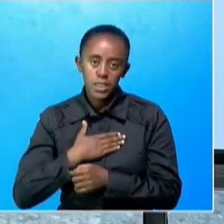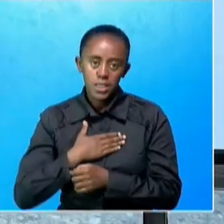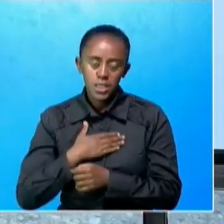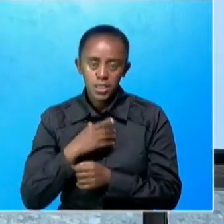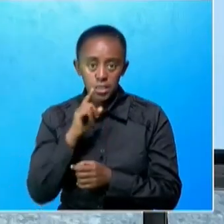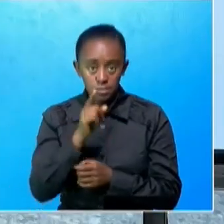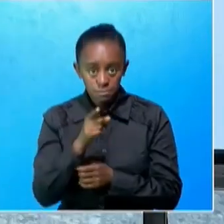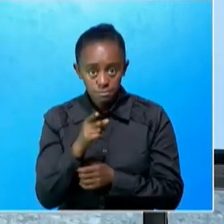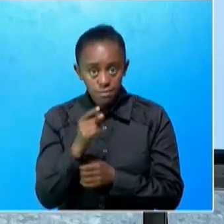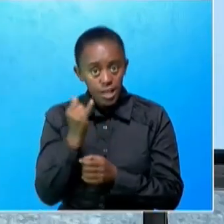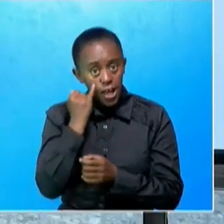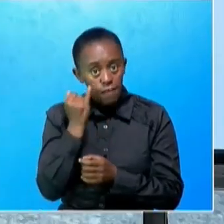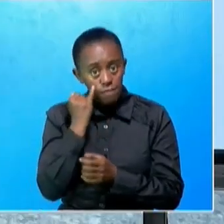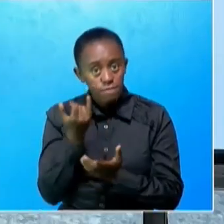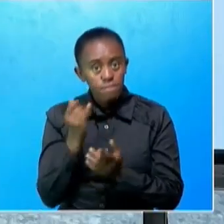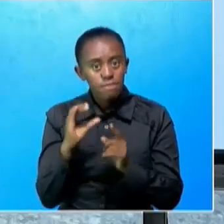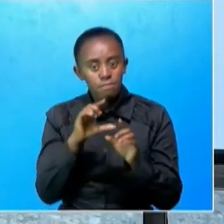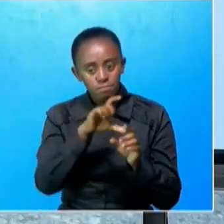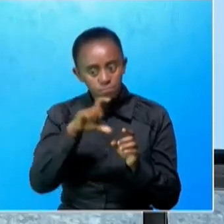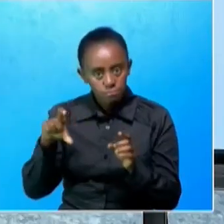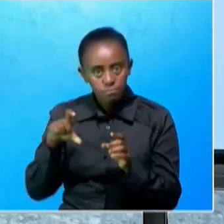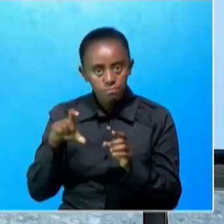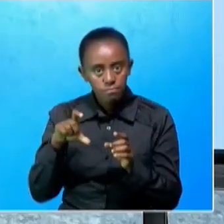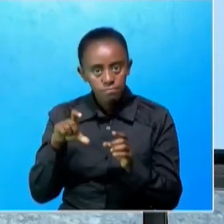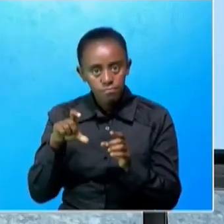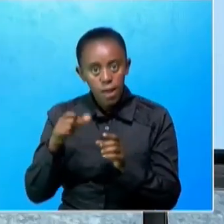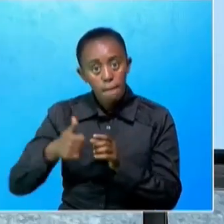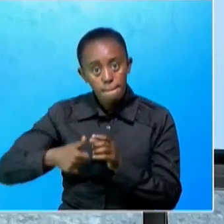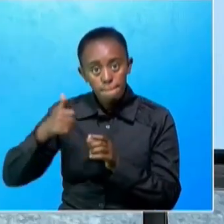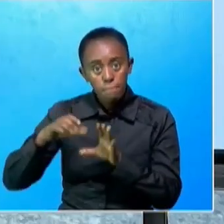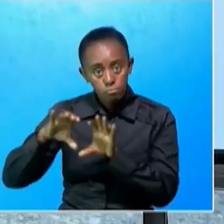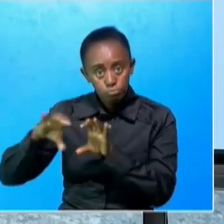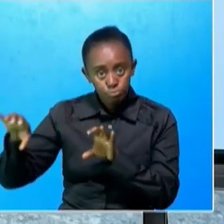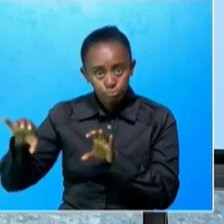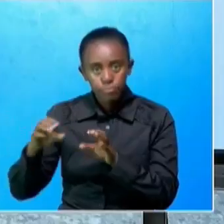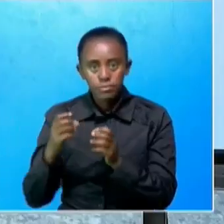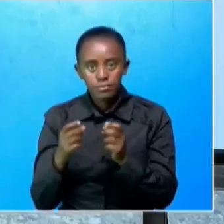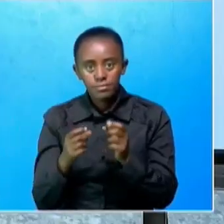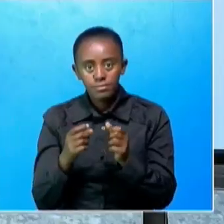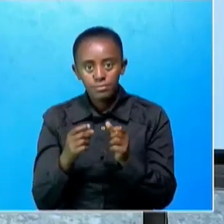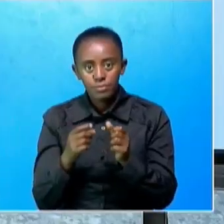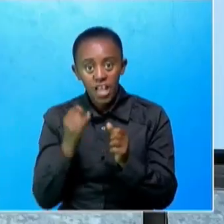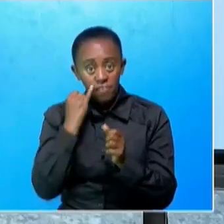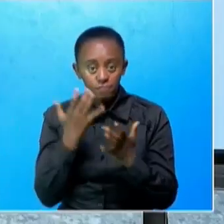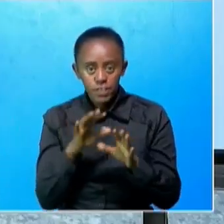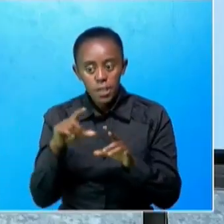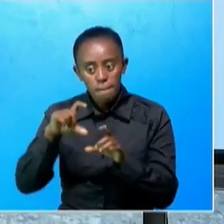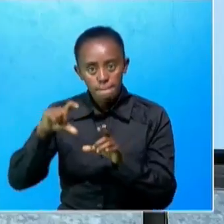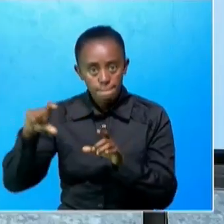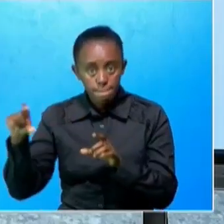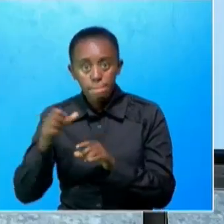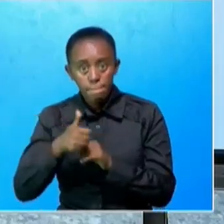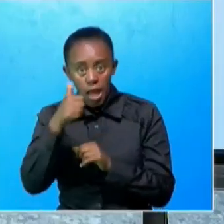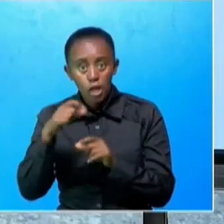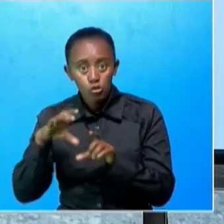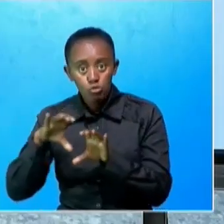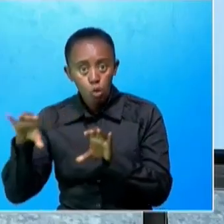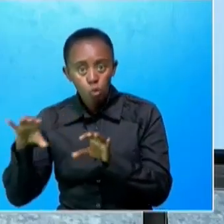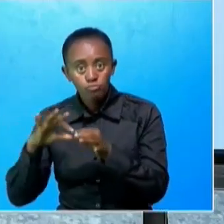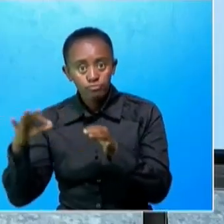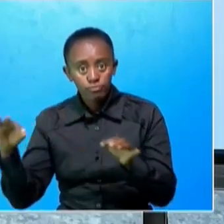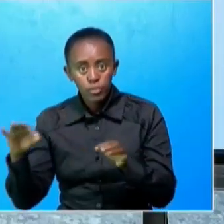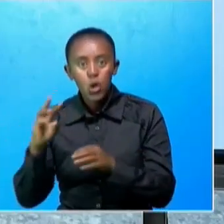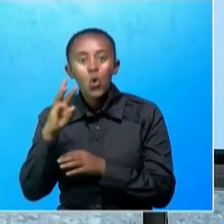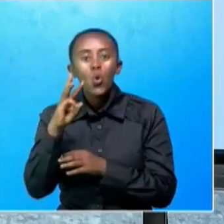the case of the if clause part. When it goes in the case of main clause part is, right, there is would